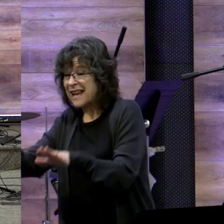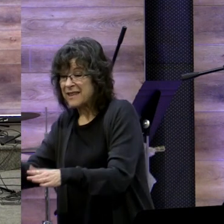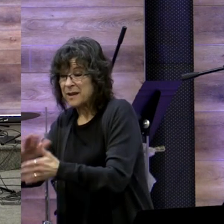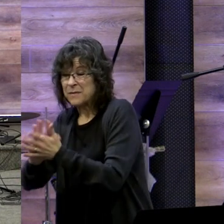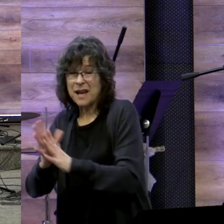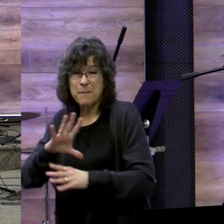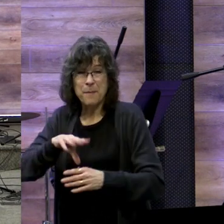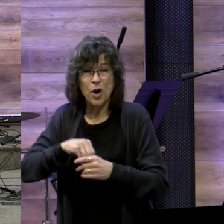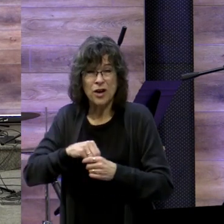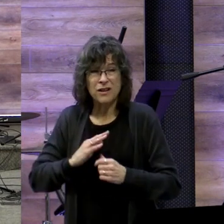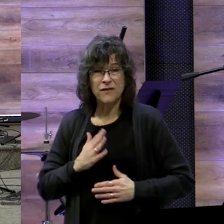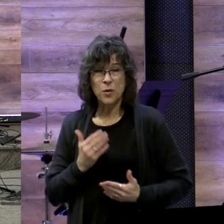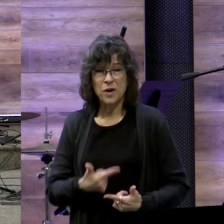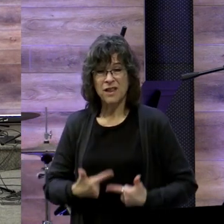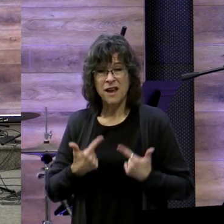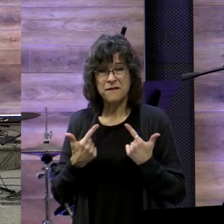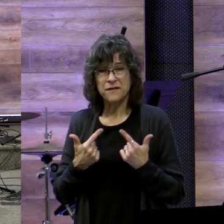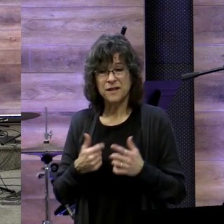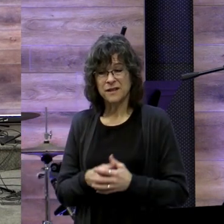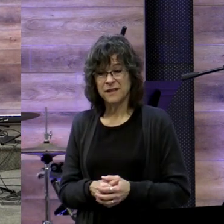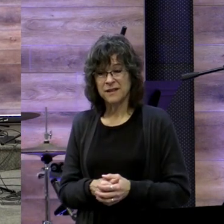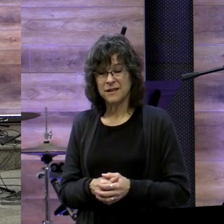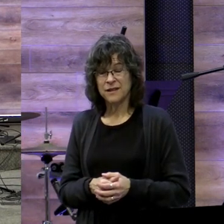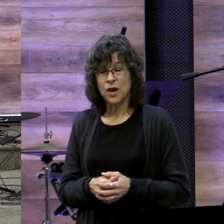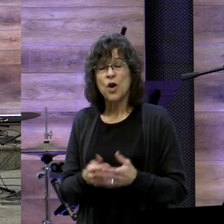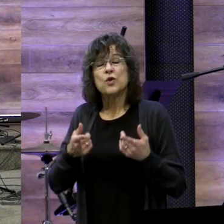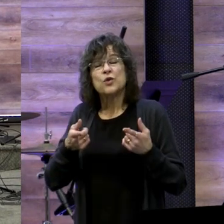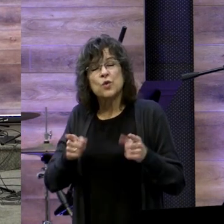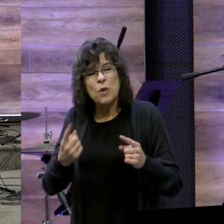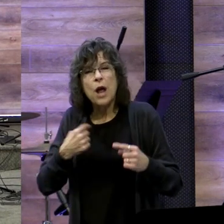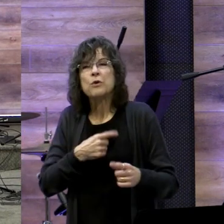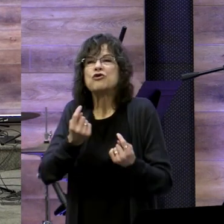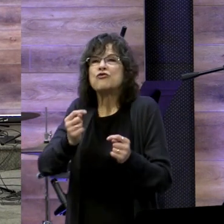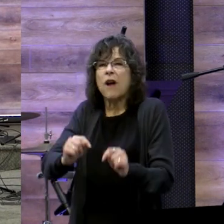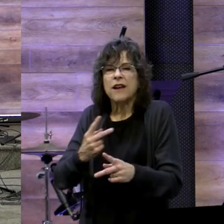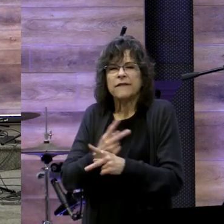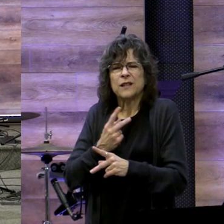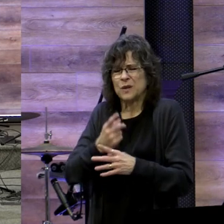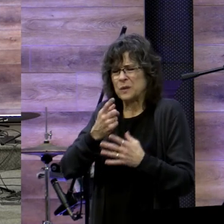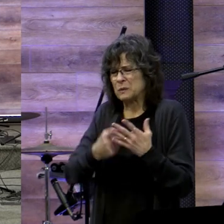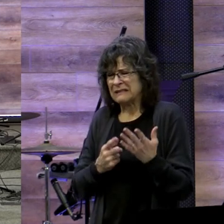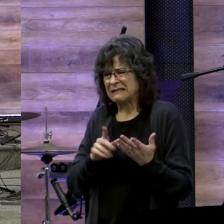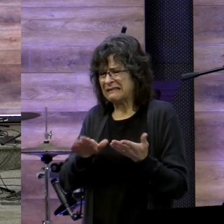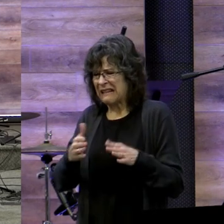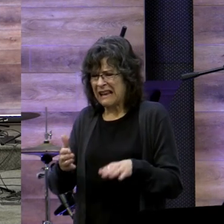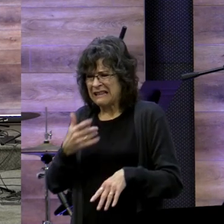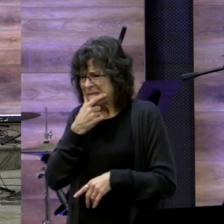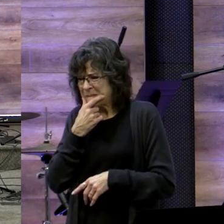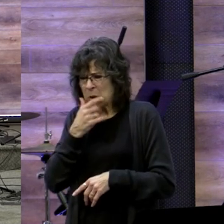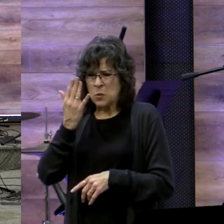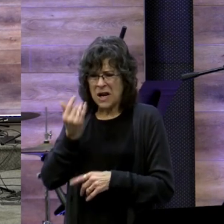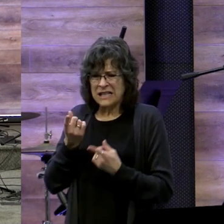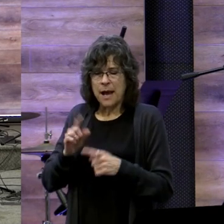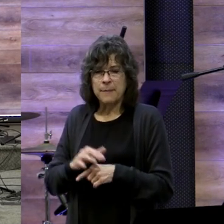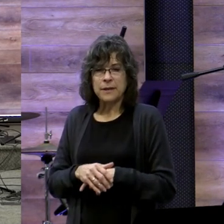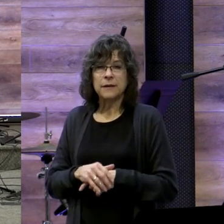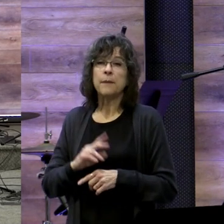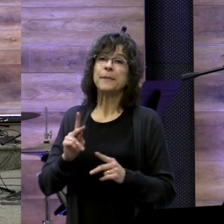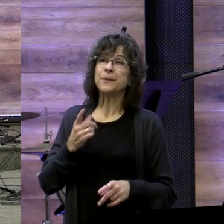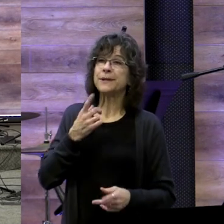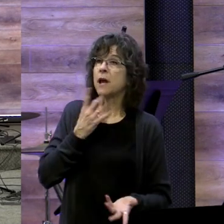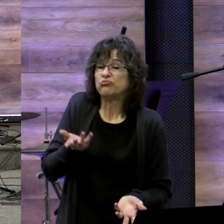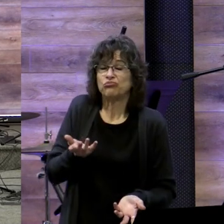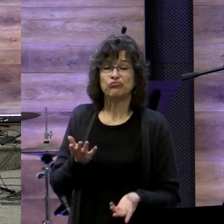See, in our attempt to cope with death, many people will tell you, it's natural. Death is just a part of